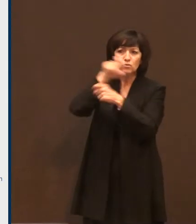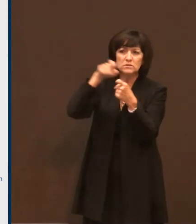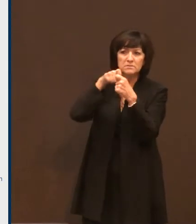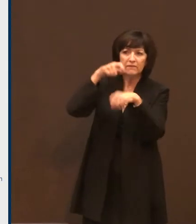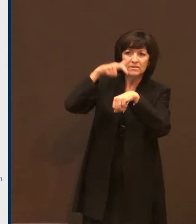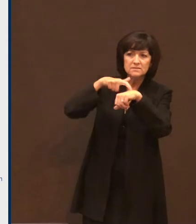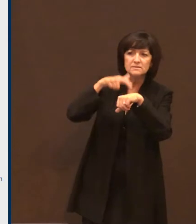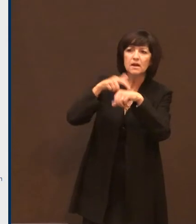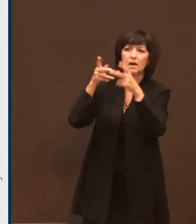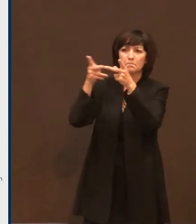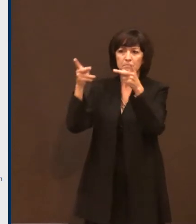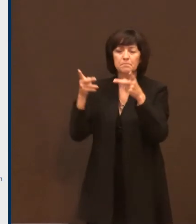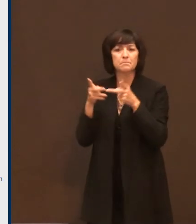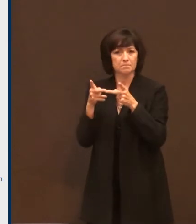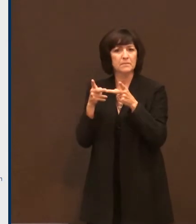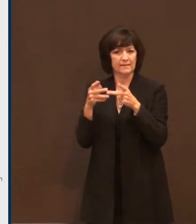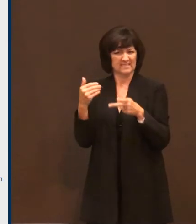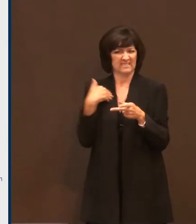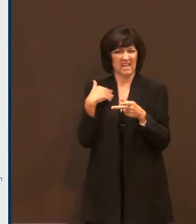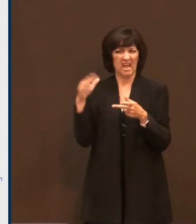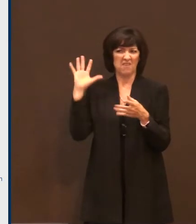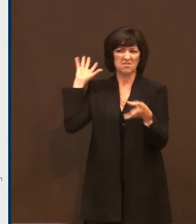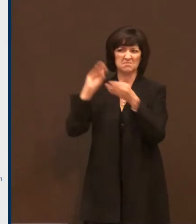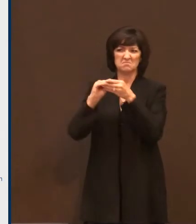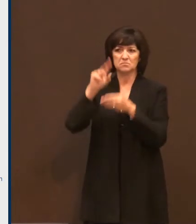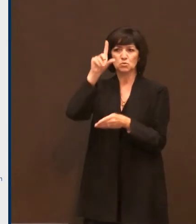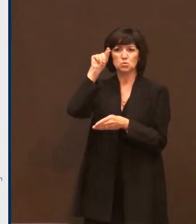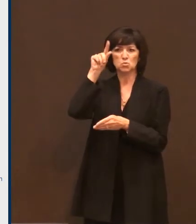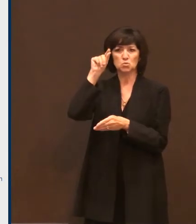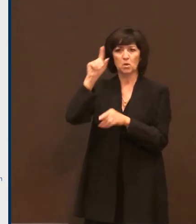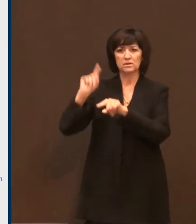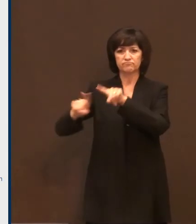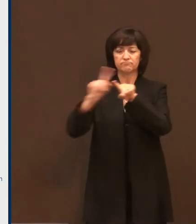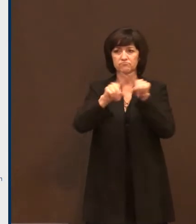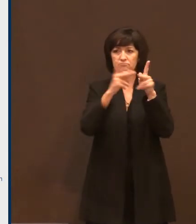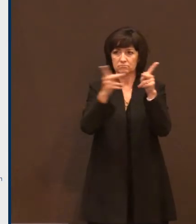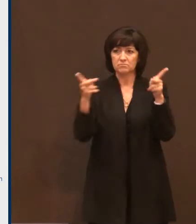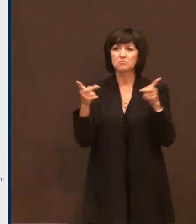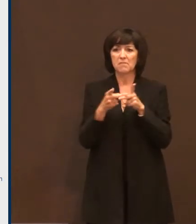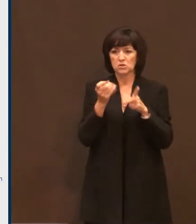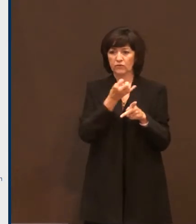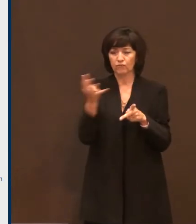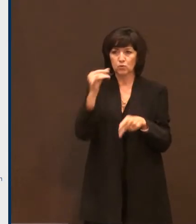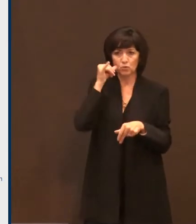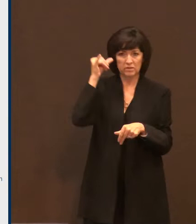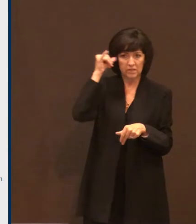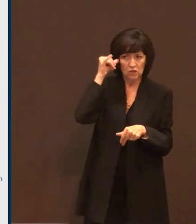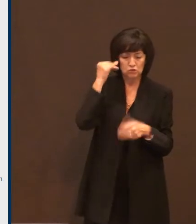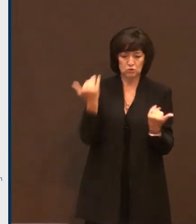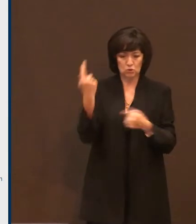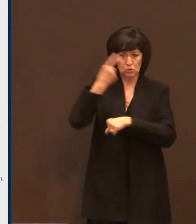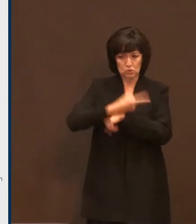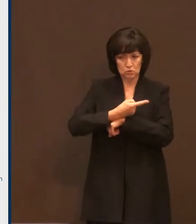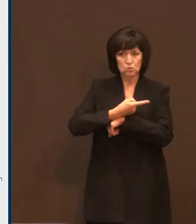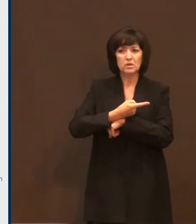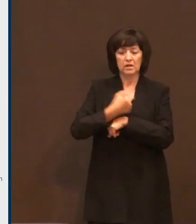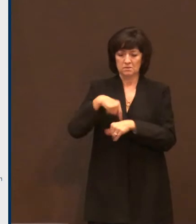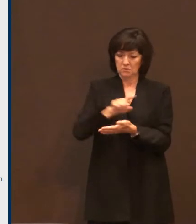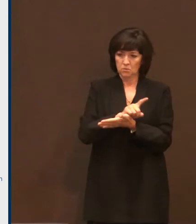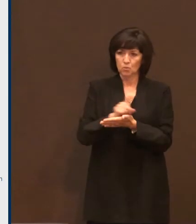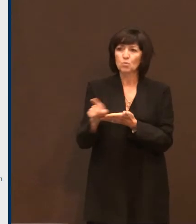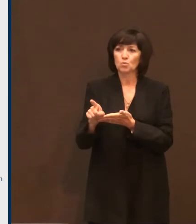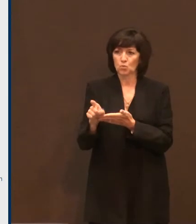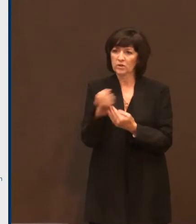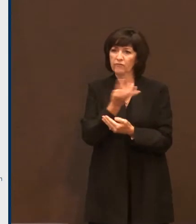County. Again, we have about 20 sites this week. We did a few yesterday. We're out again today, and we'll be out all week, and even adding a few